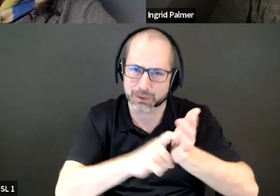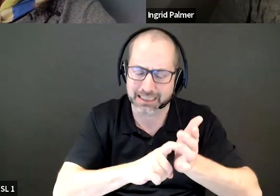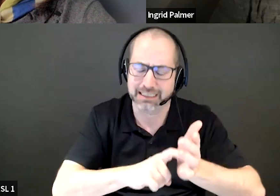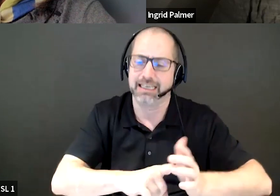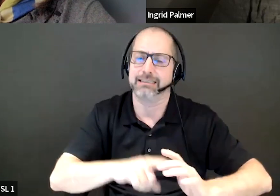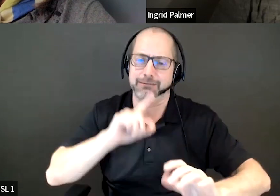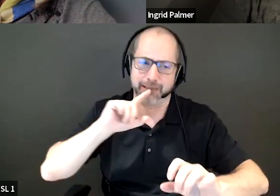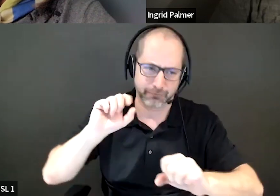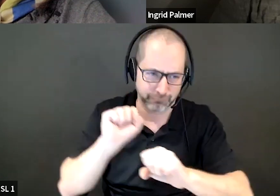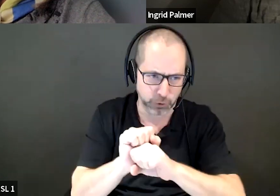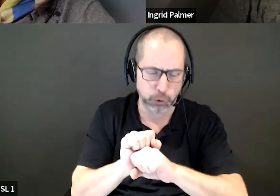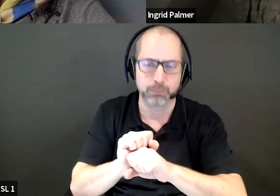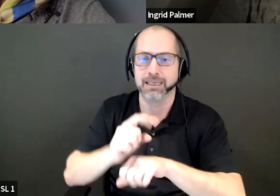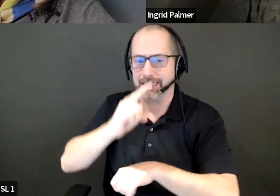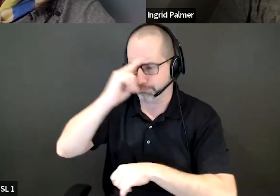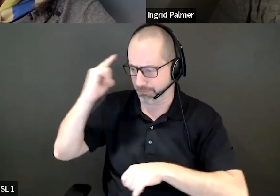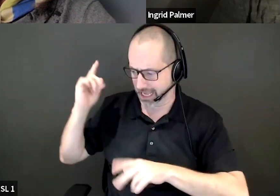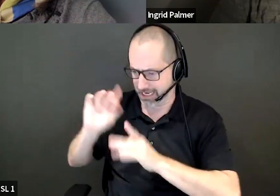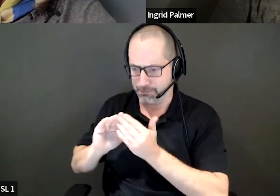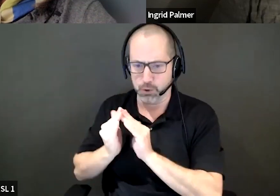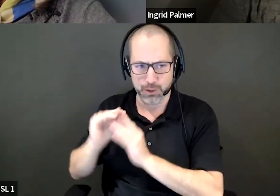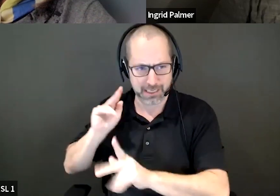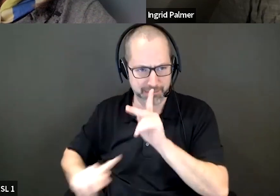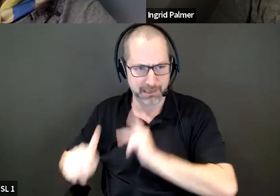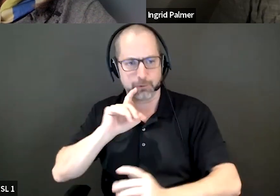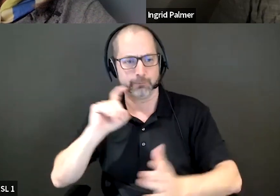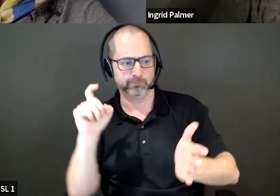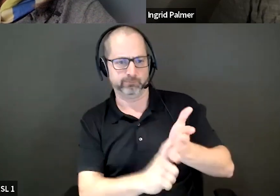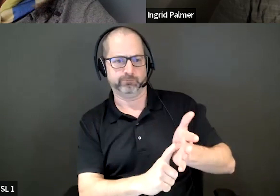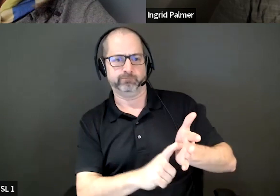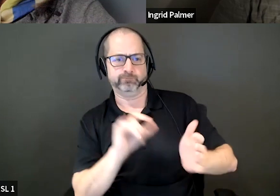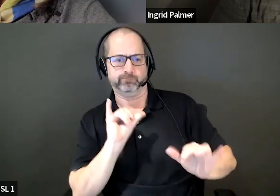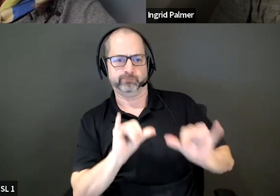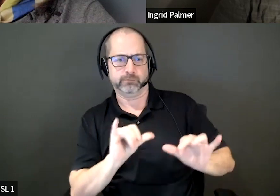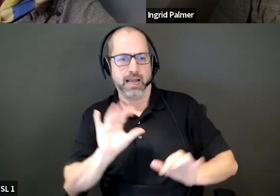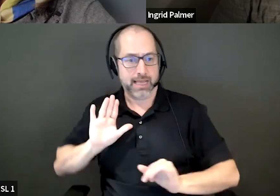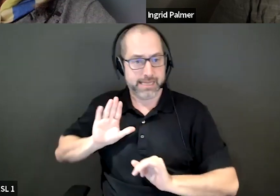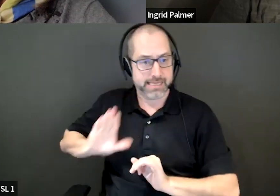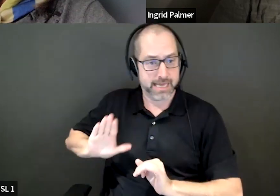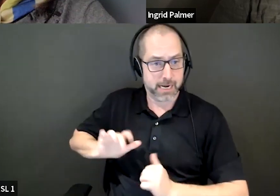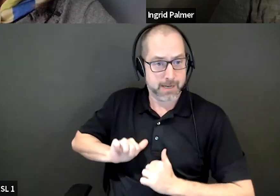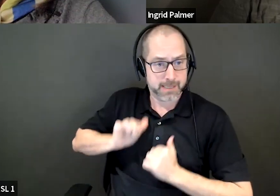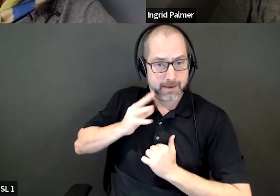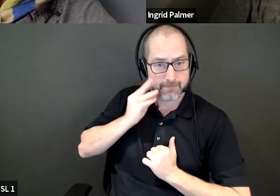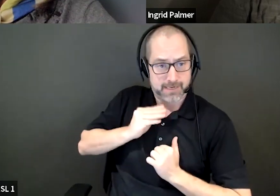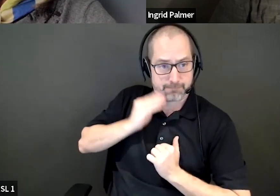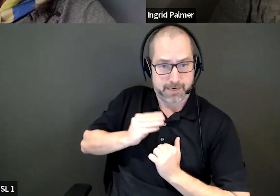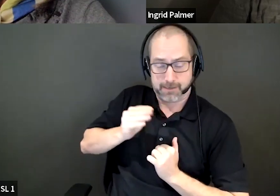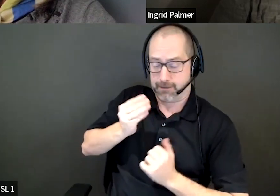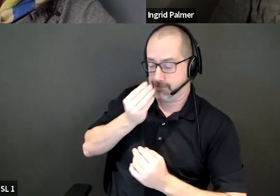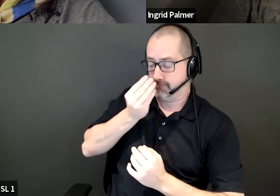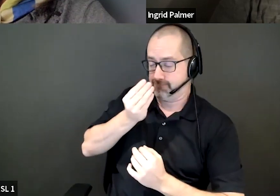the Black community, whose lived and living experiences in many ways have